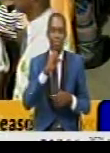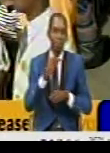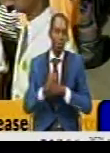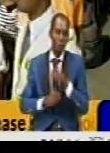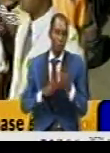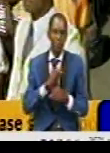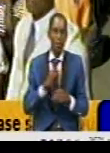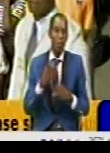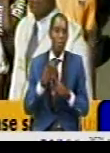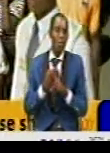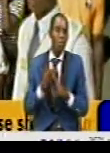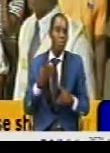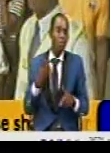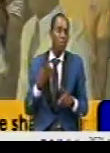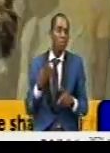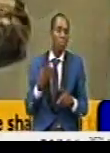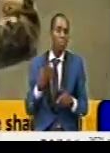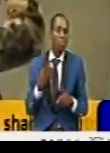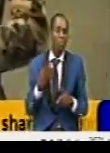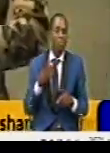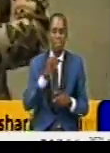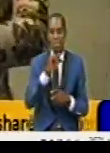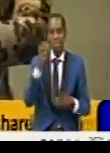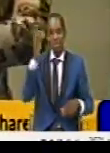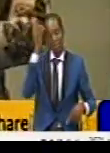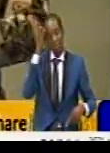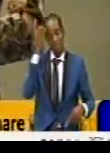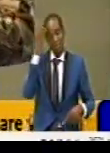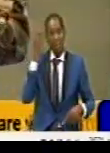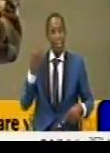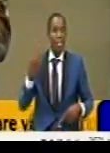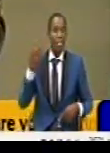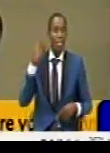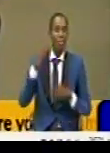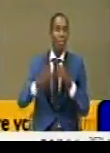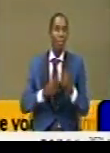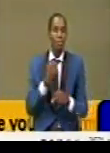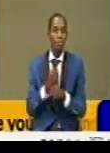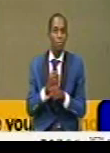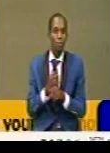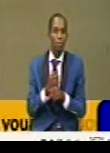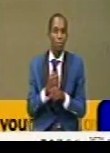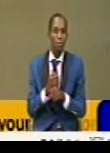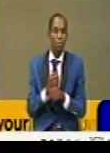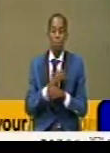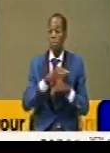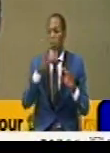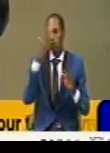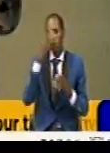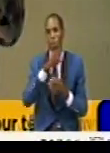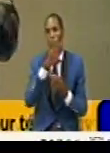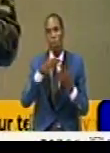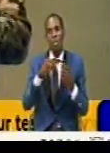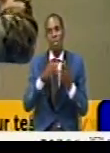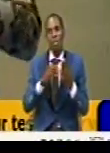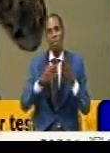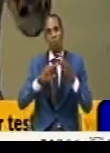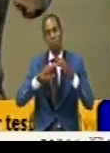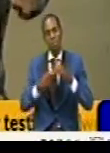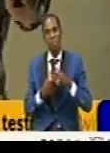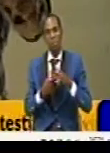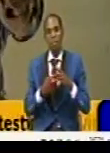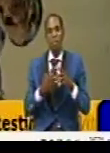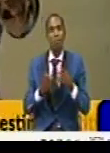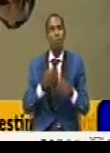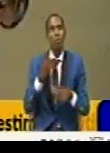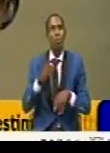She's my mother, and she was suffering from uterine prolapse. Last year, and